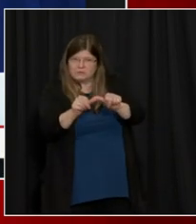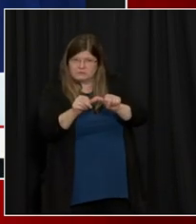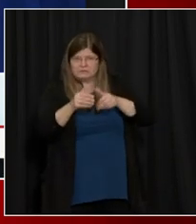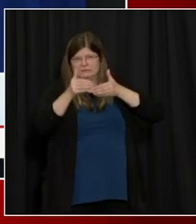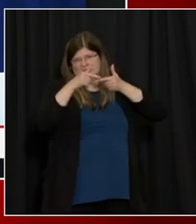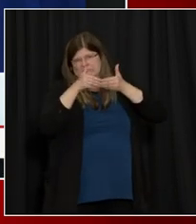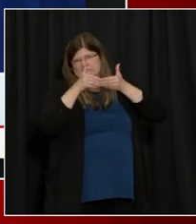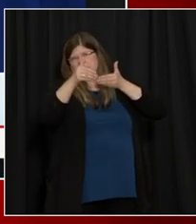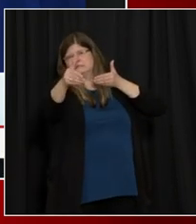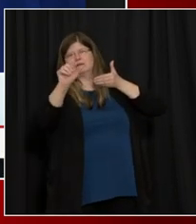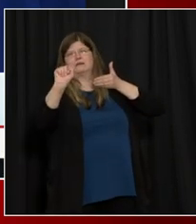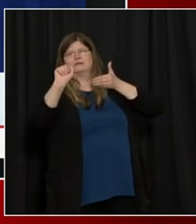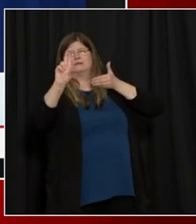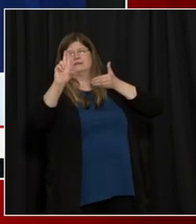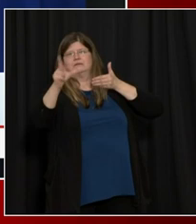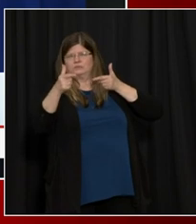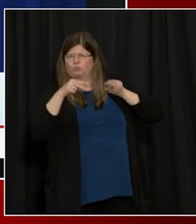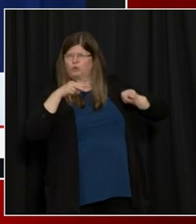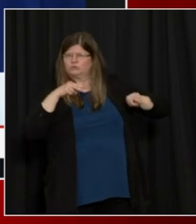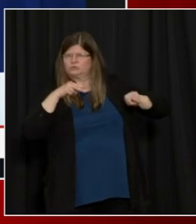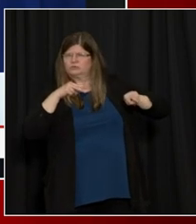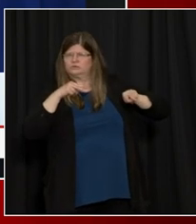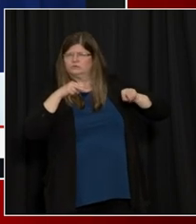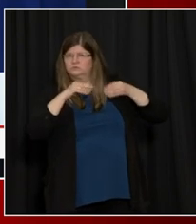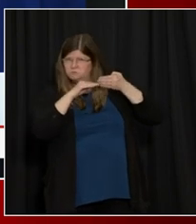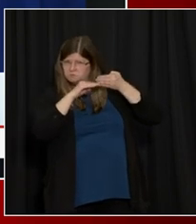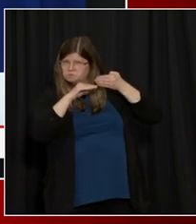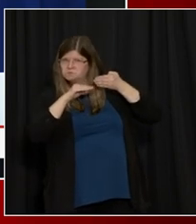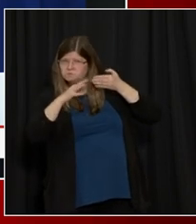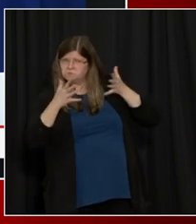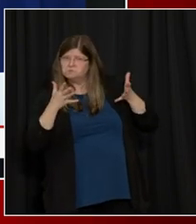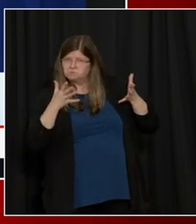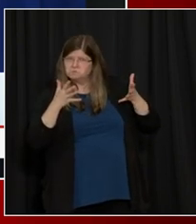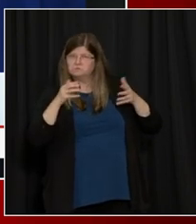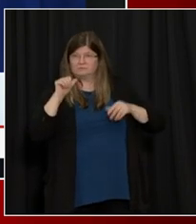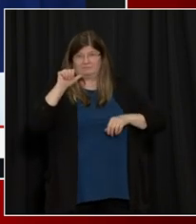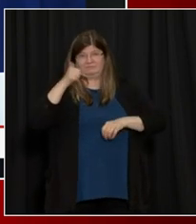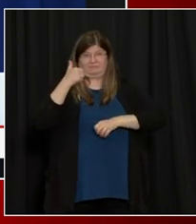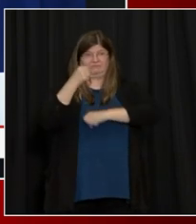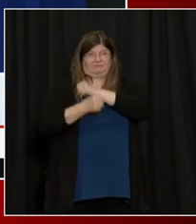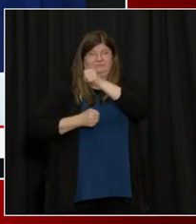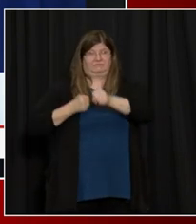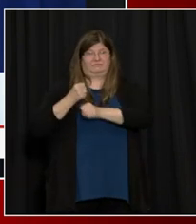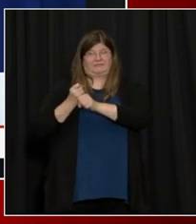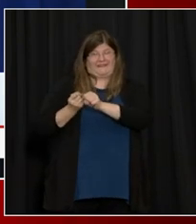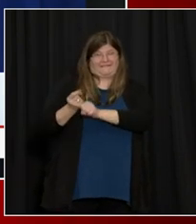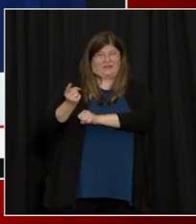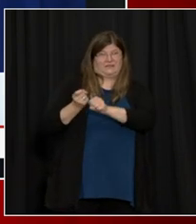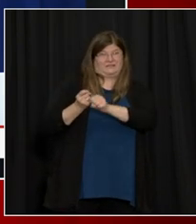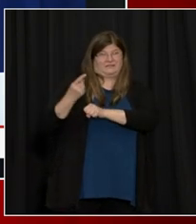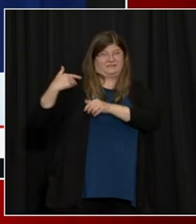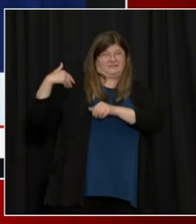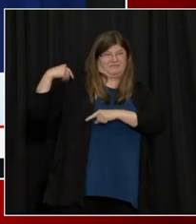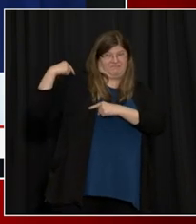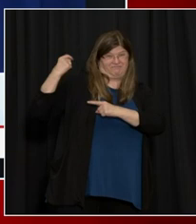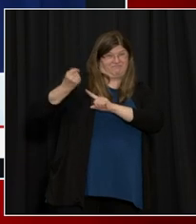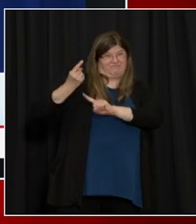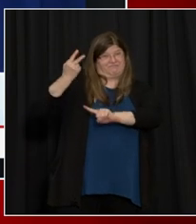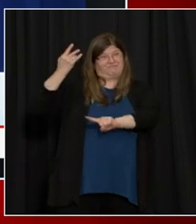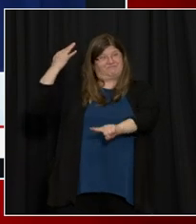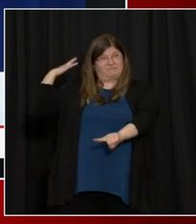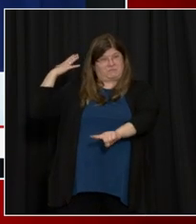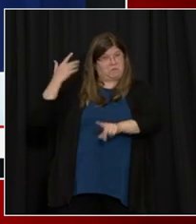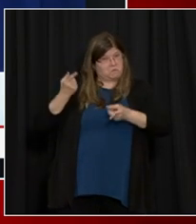goes. It's been very, very successful for about a decade, so we anticipate it will be successful again. And then when it comes